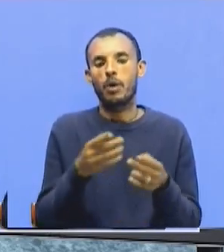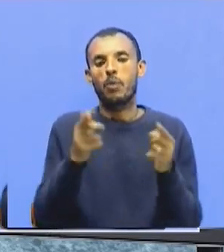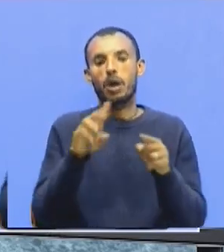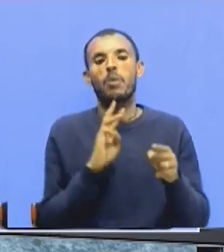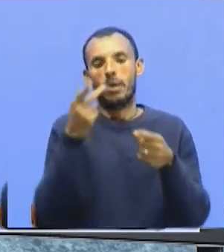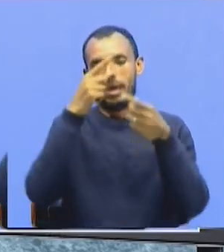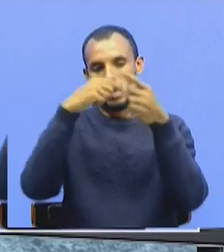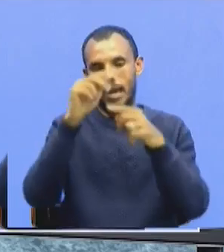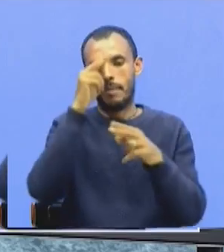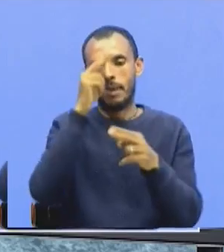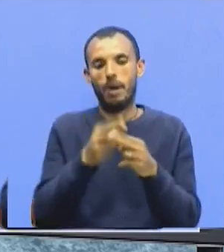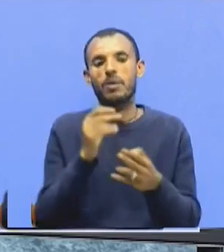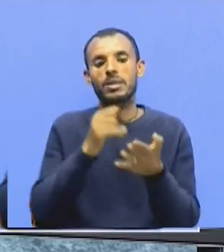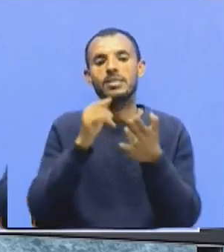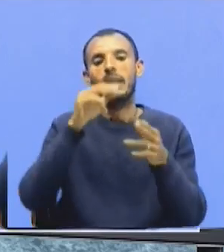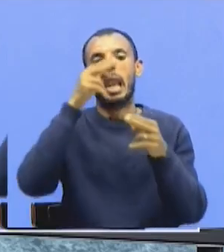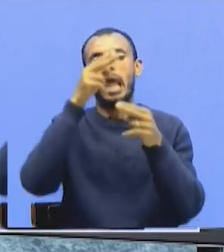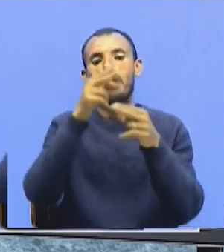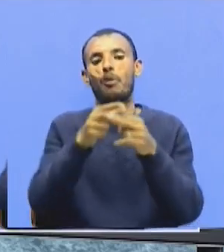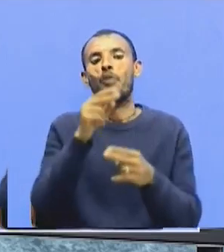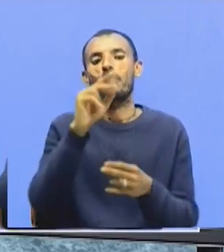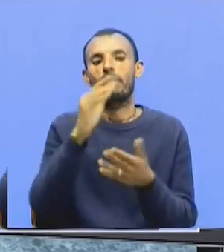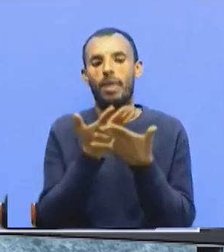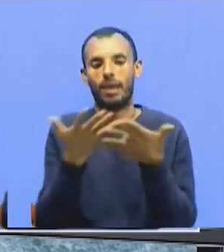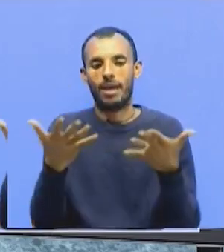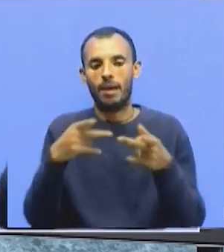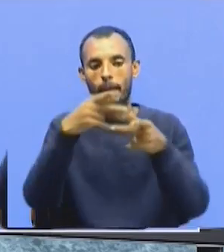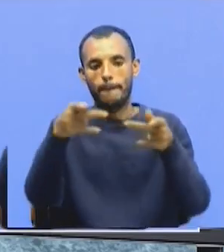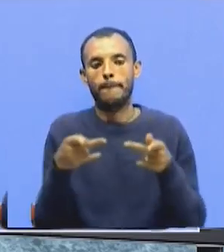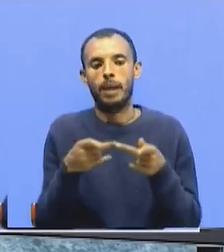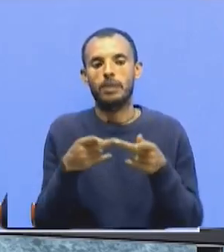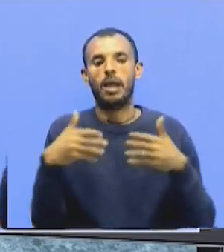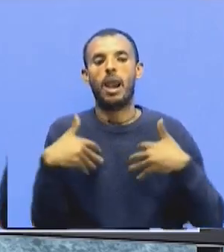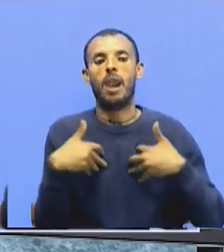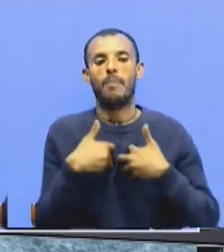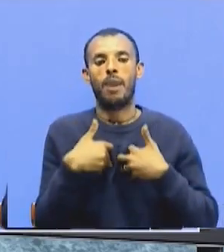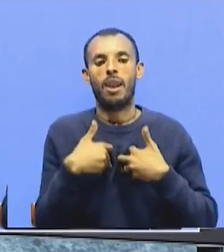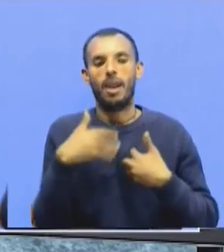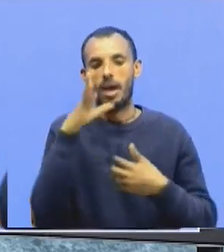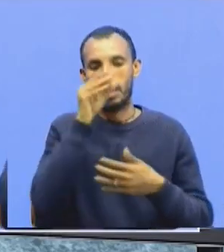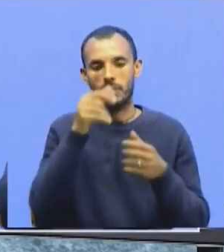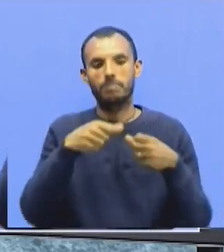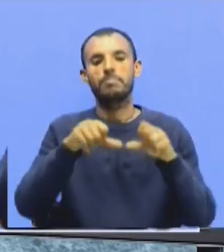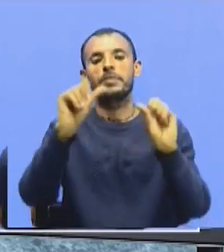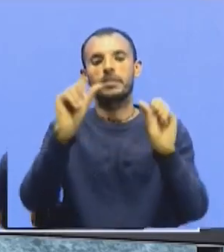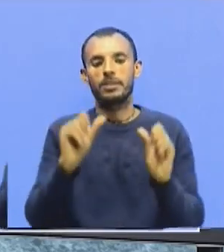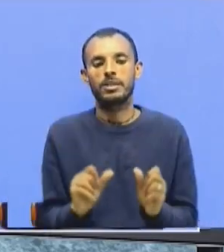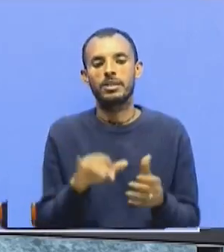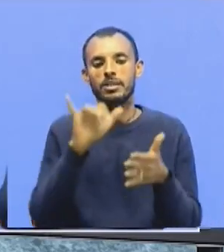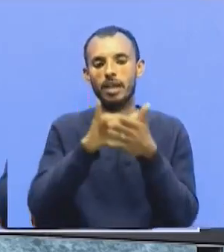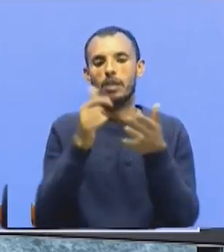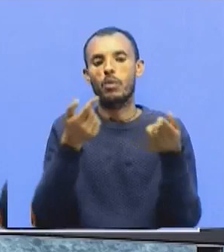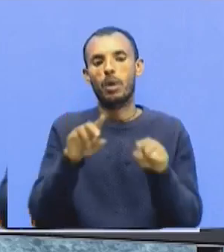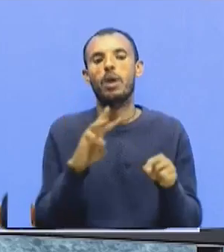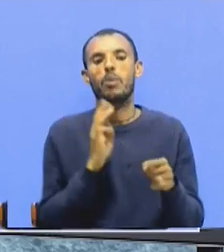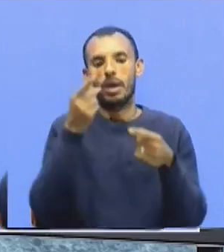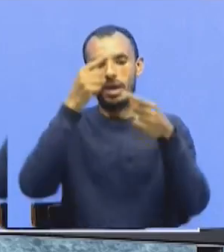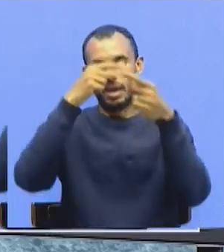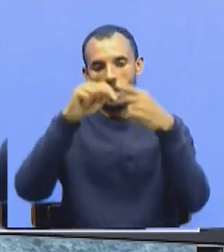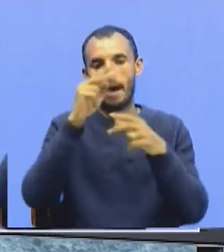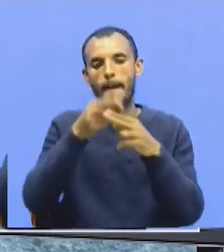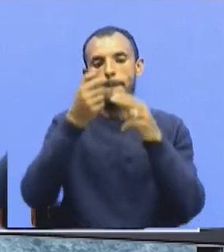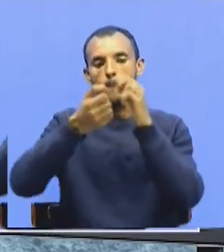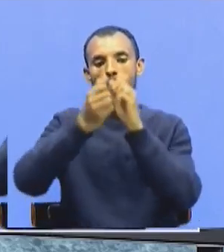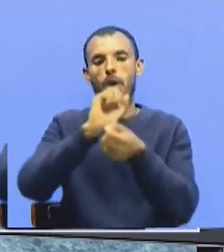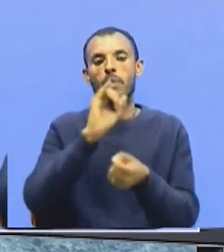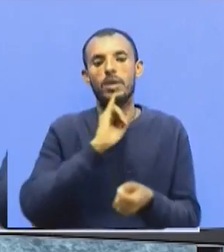is naming of things, place, animals, and etc. But when we come to pronoun